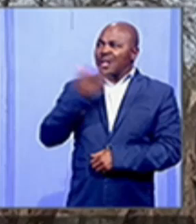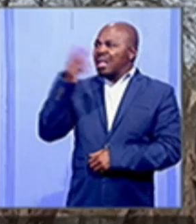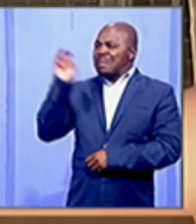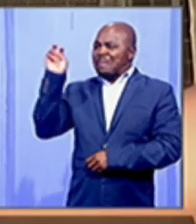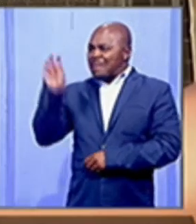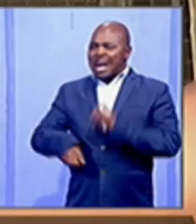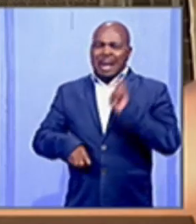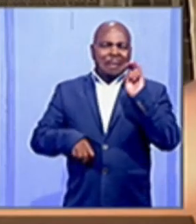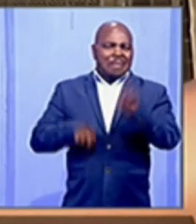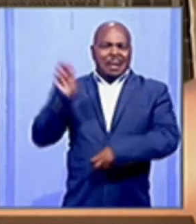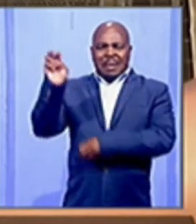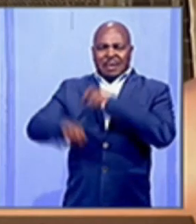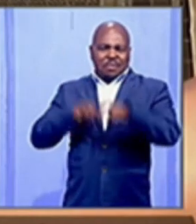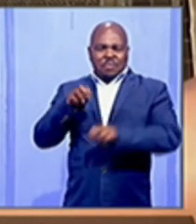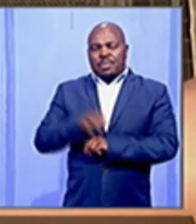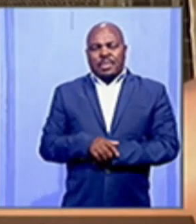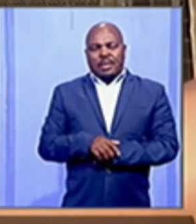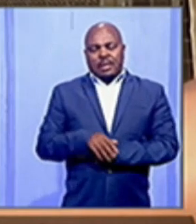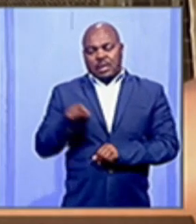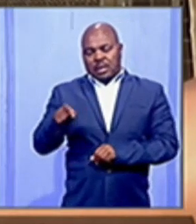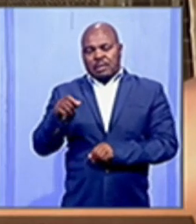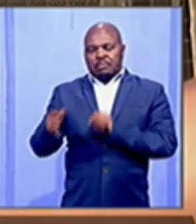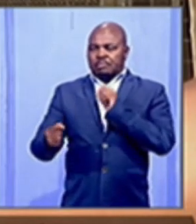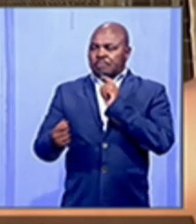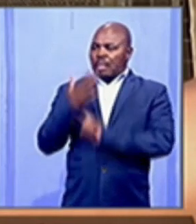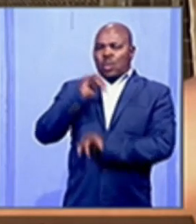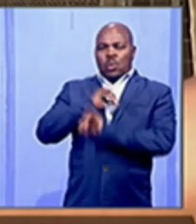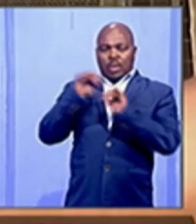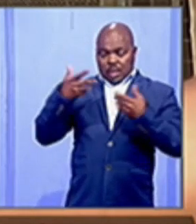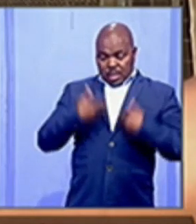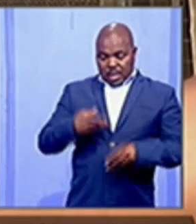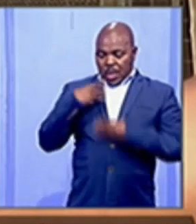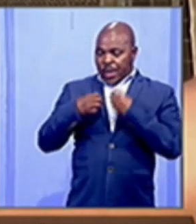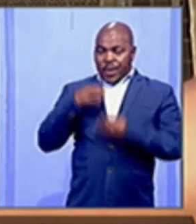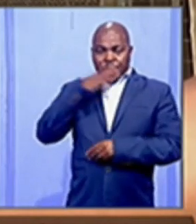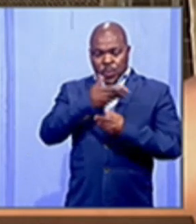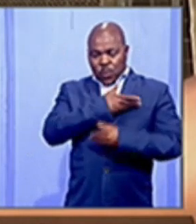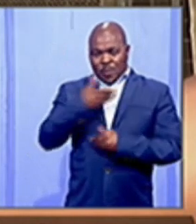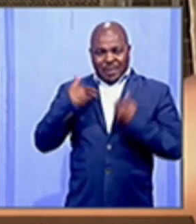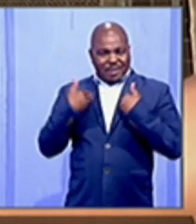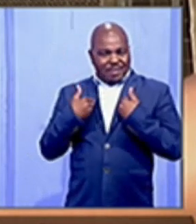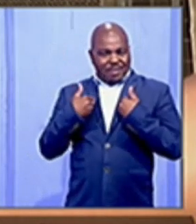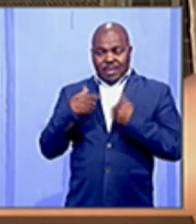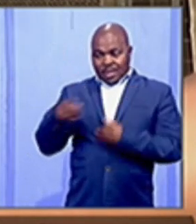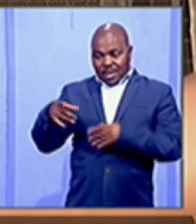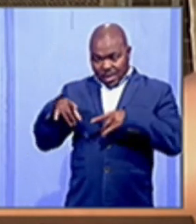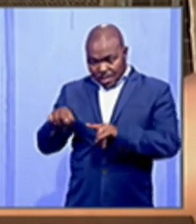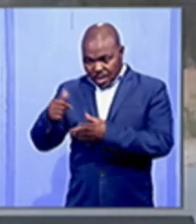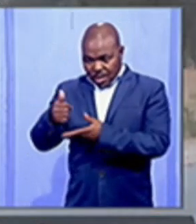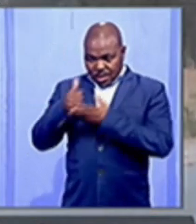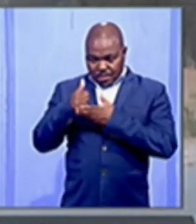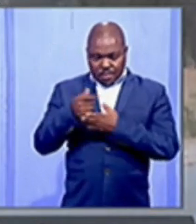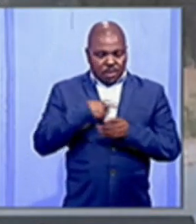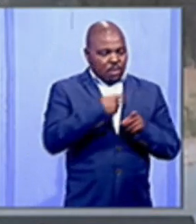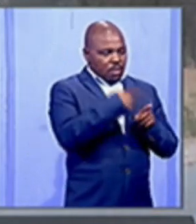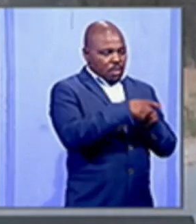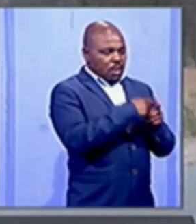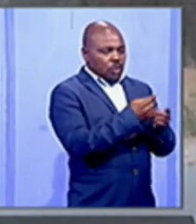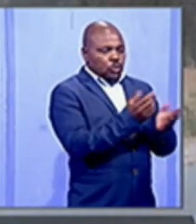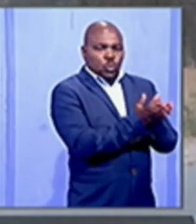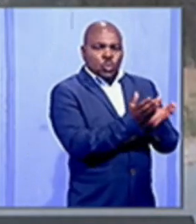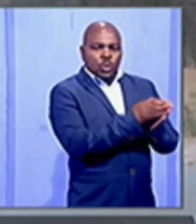teng. Se se nkamile thata because of ke mme ha ke bereke ke shebile gore ka lerole ke tsenya bana ke dikolo. Dikilometera di